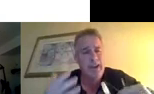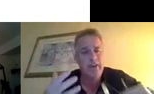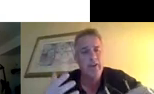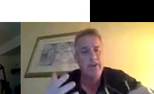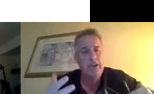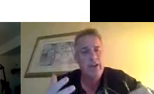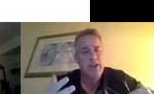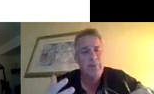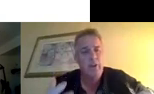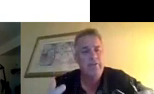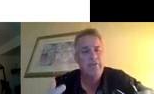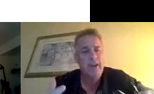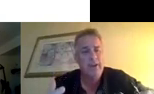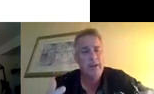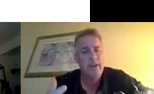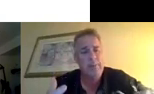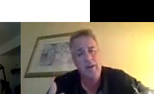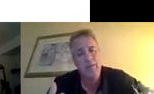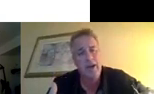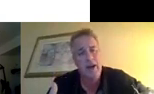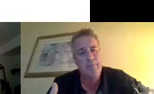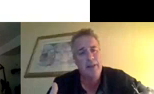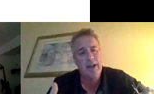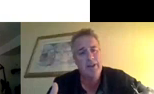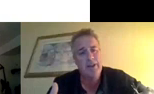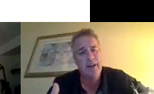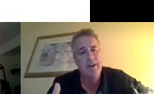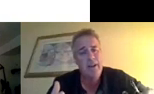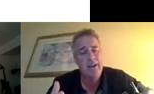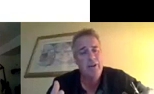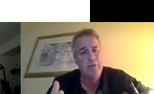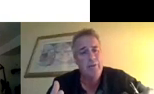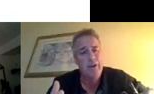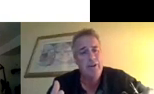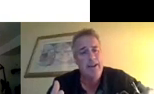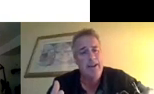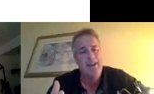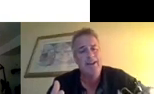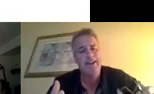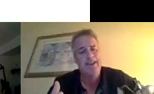just a standard multifamily apartment complex in there,